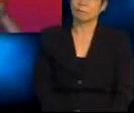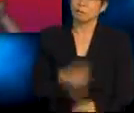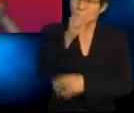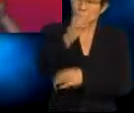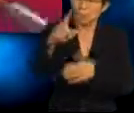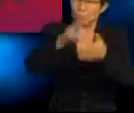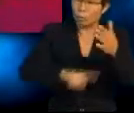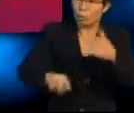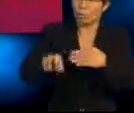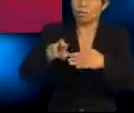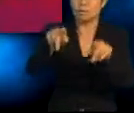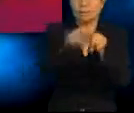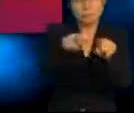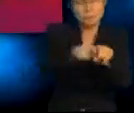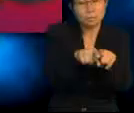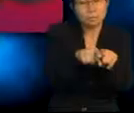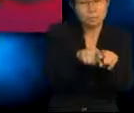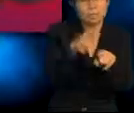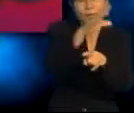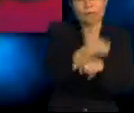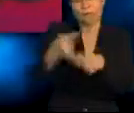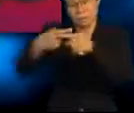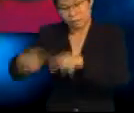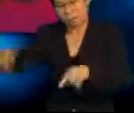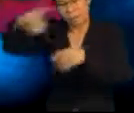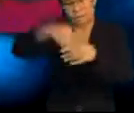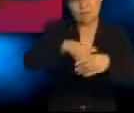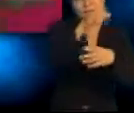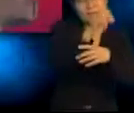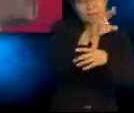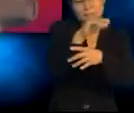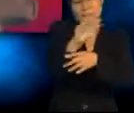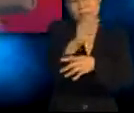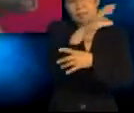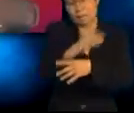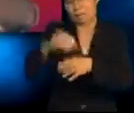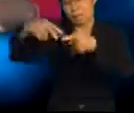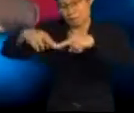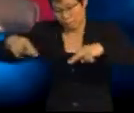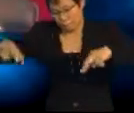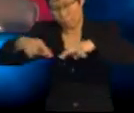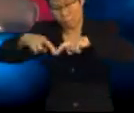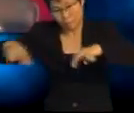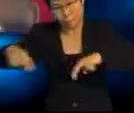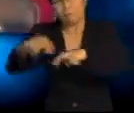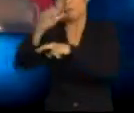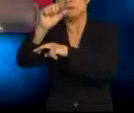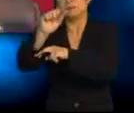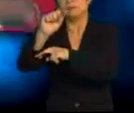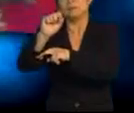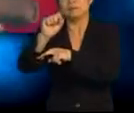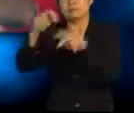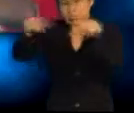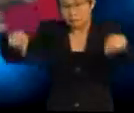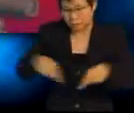So what are the similarities and differences between series and parallel circuits in